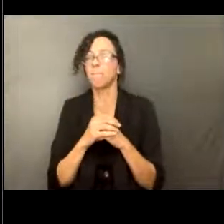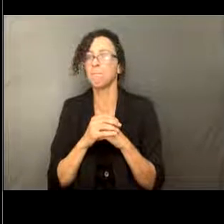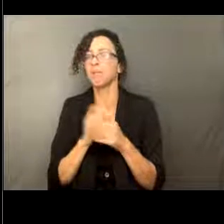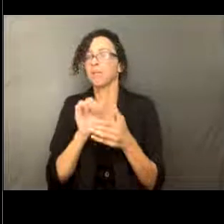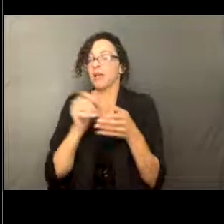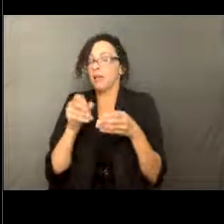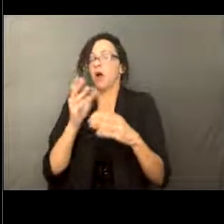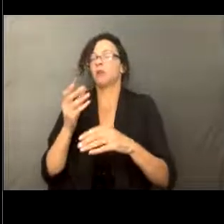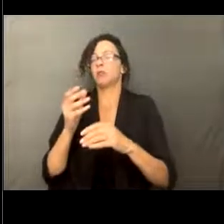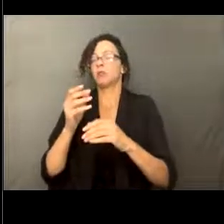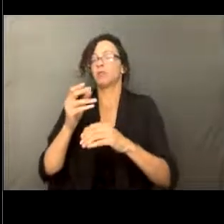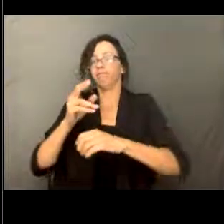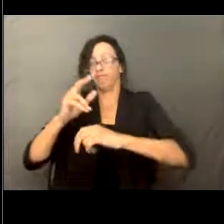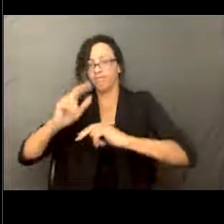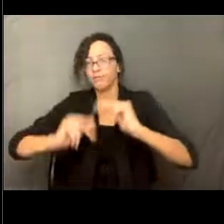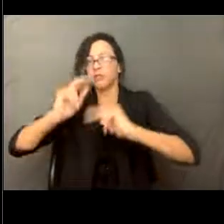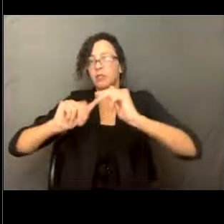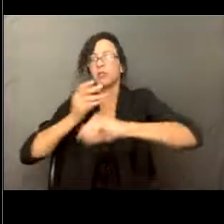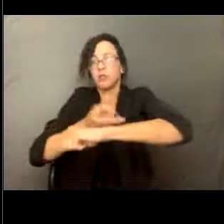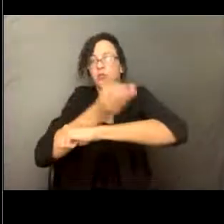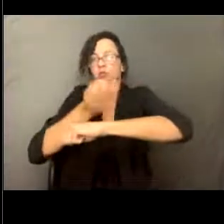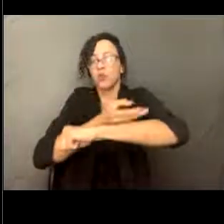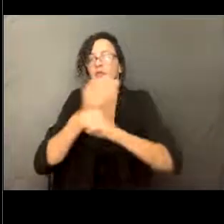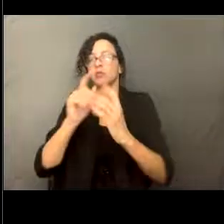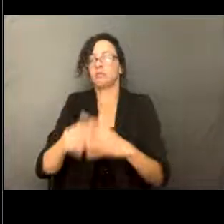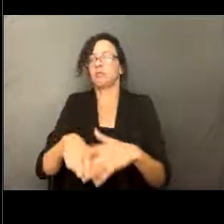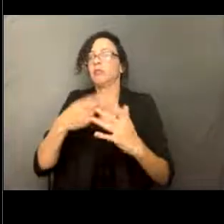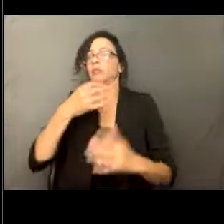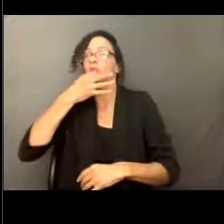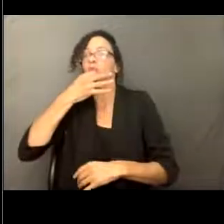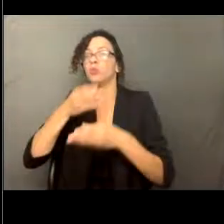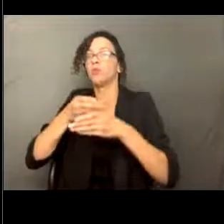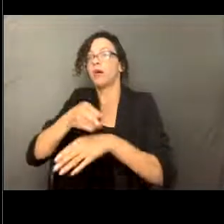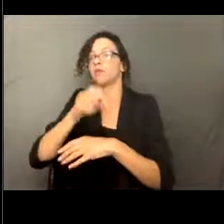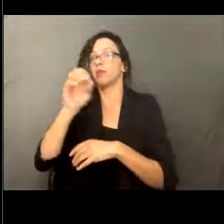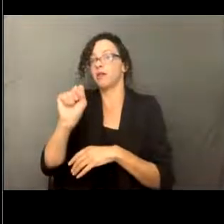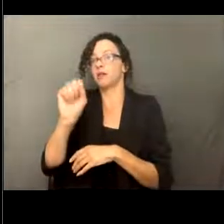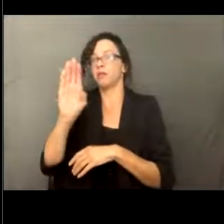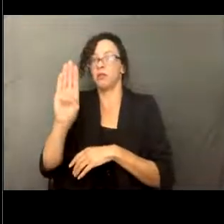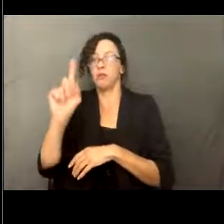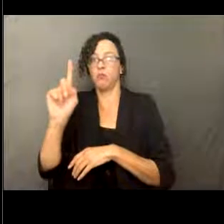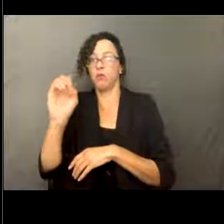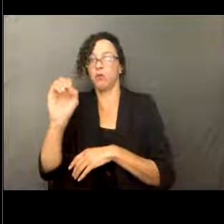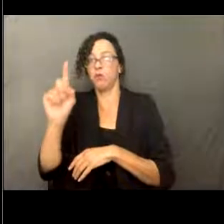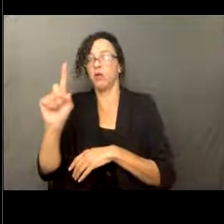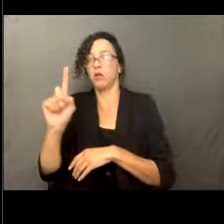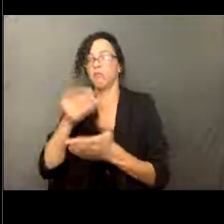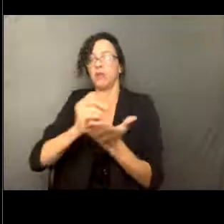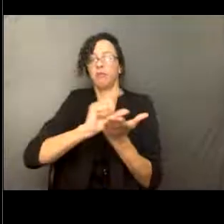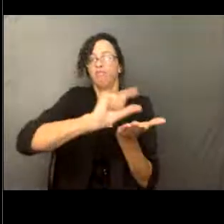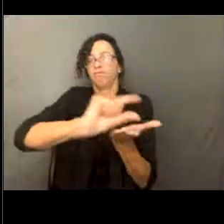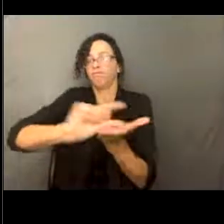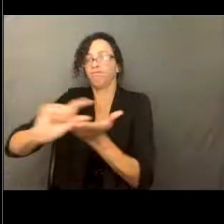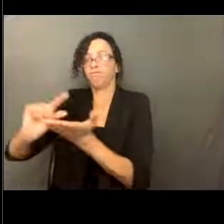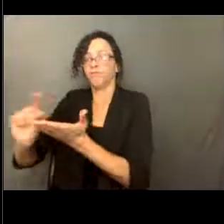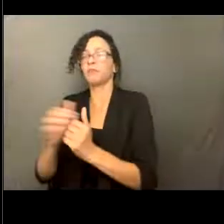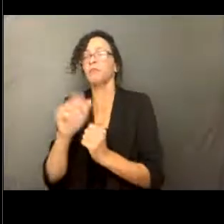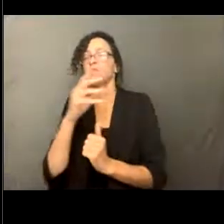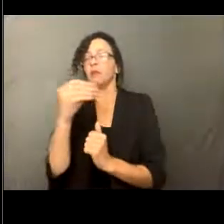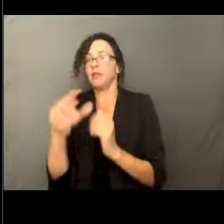after the SB1 funds were allocated, where in the traditional design bid build delivery method, the selected